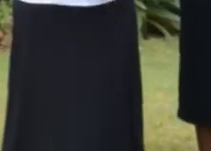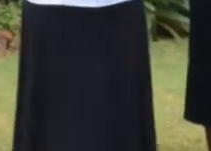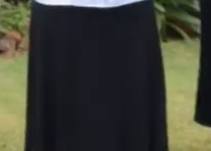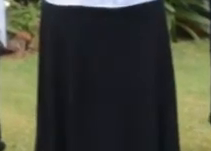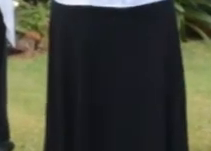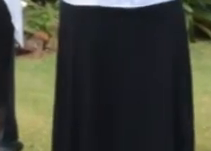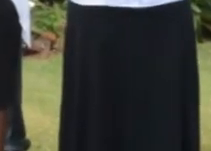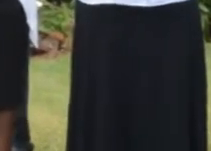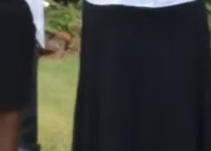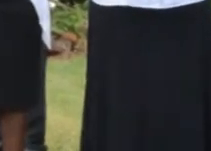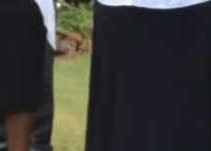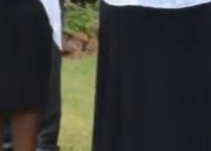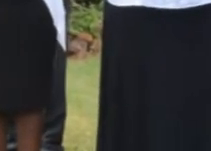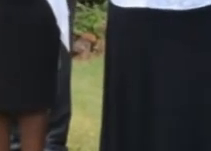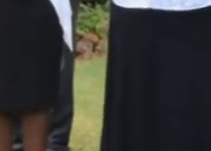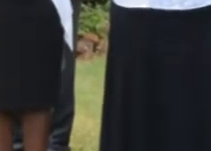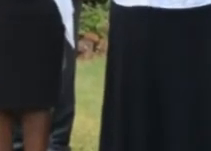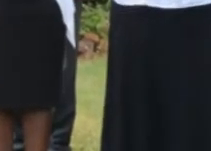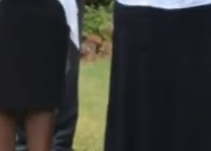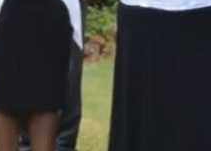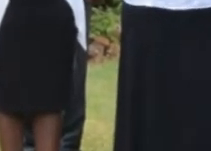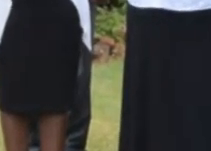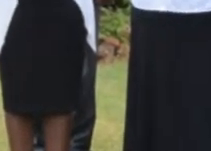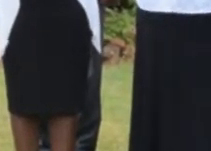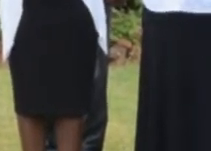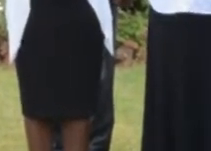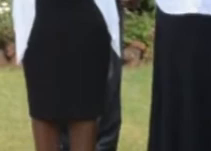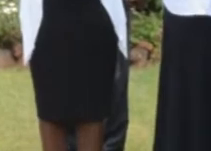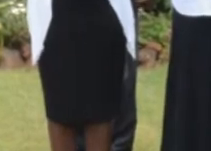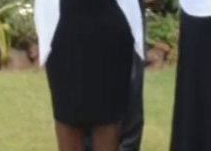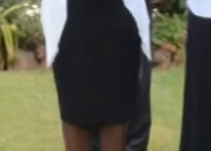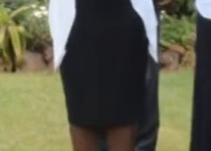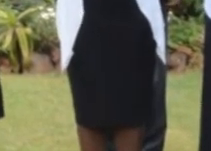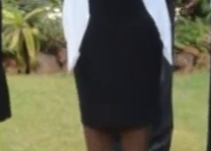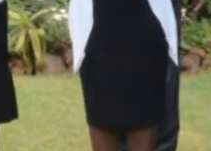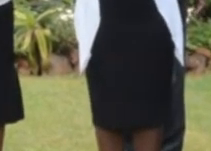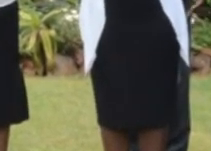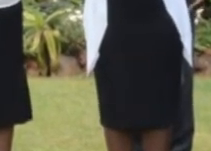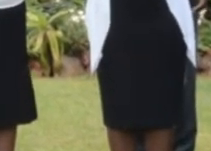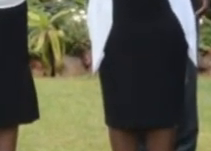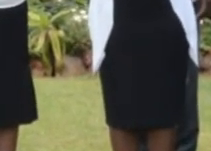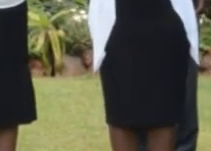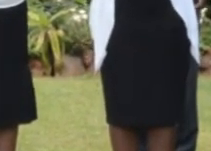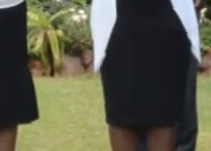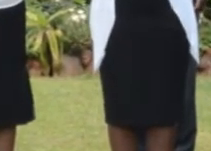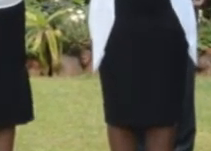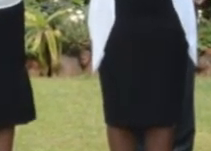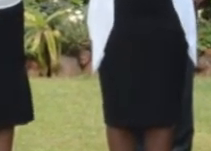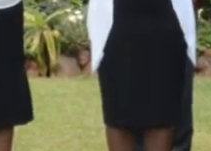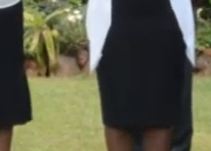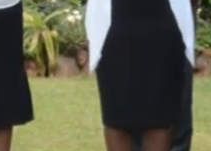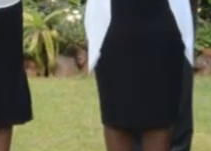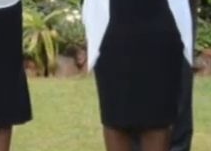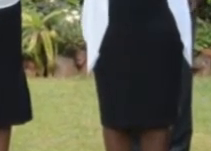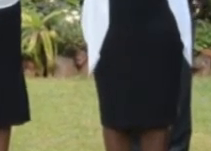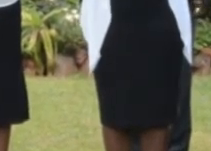Oh, I delight in his command, love to be led by his